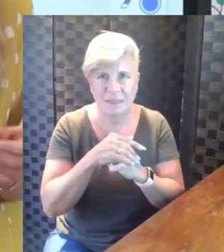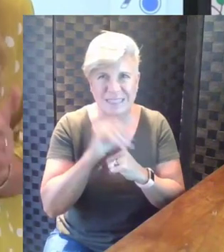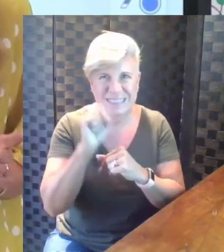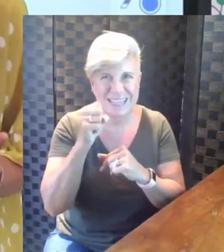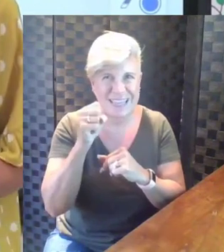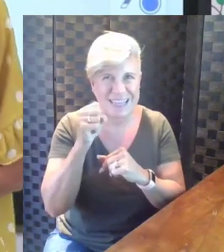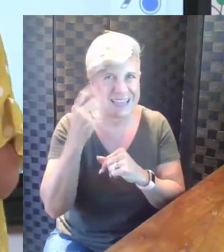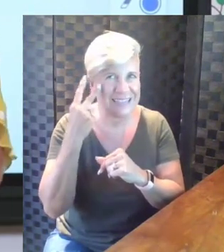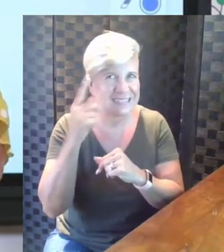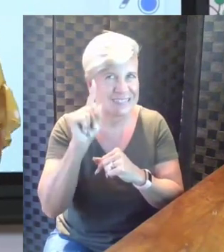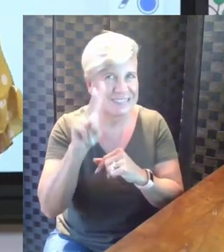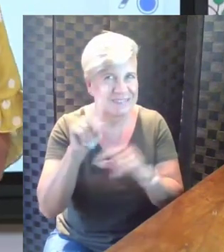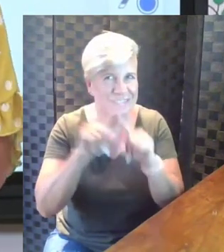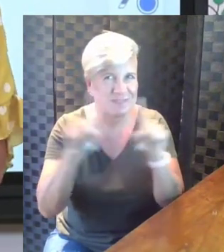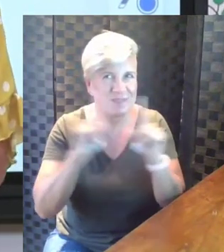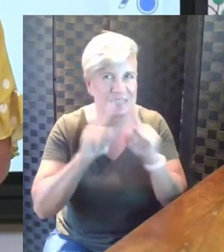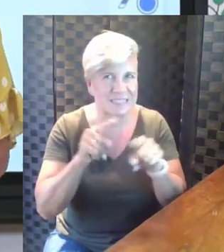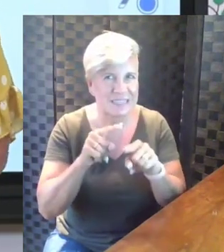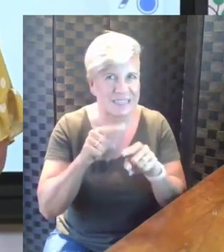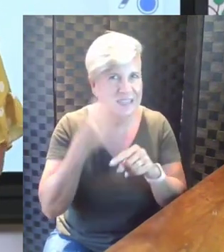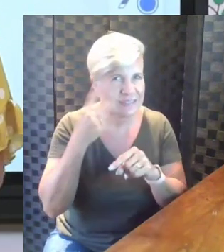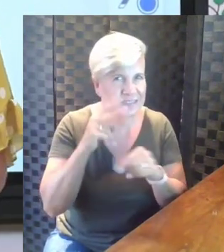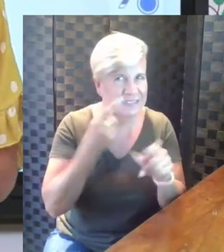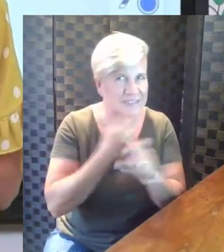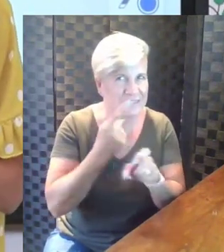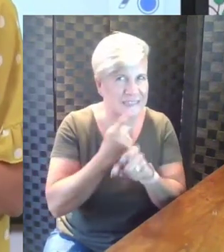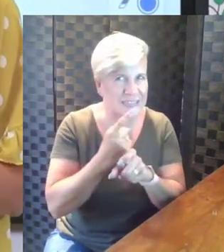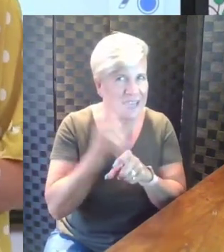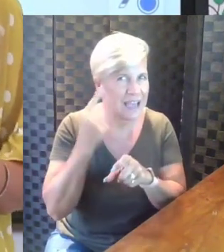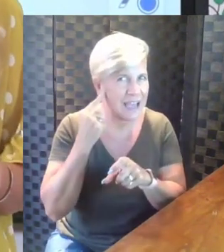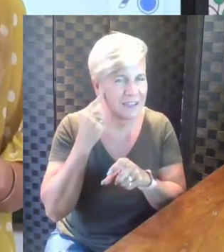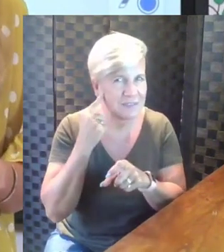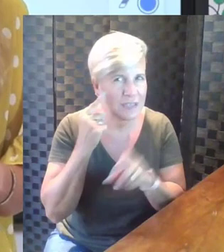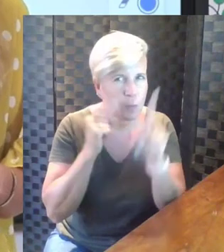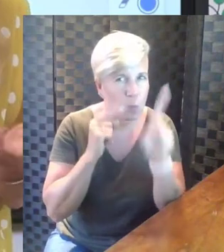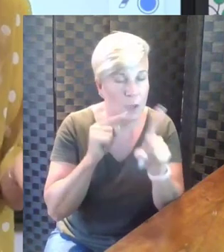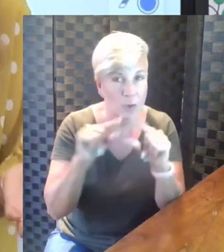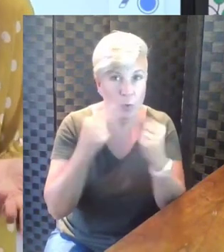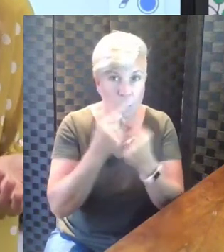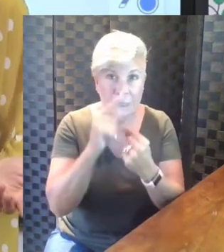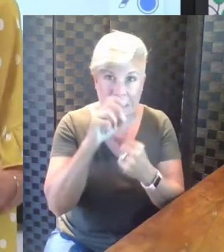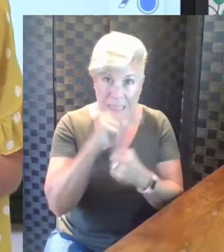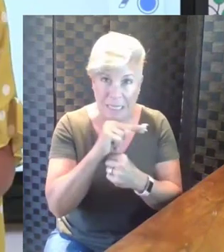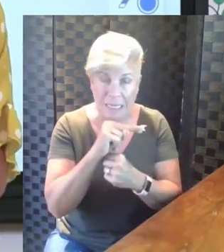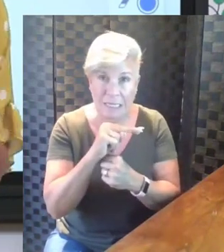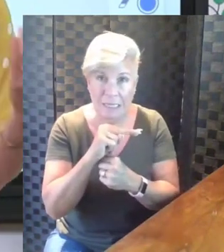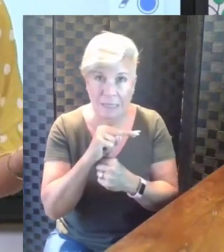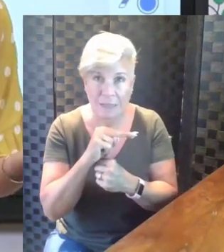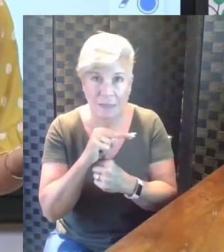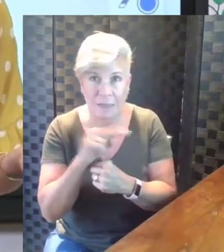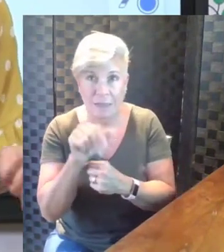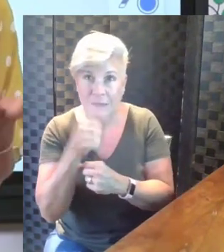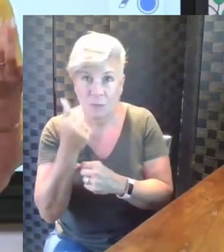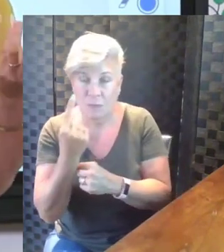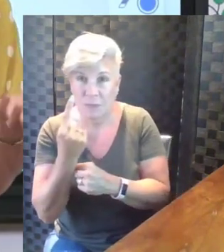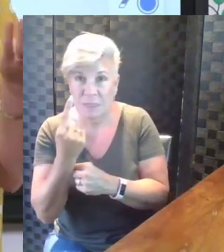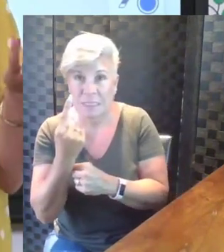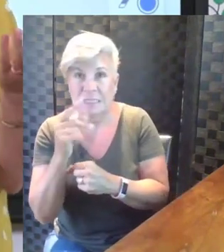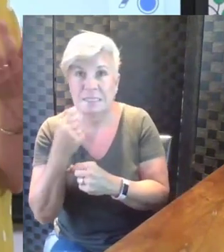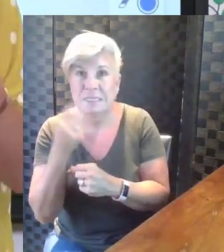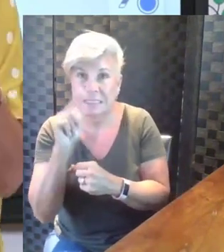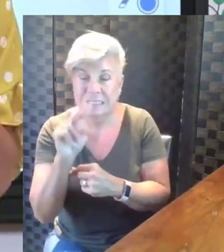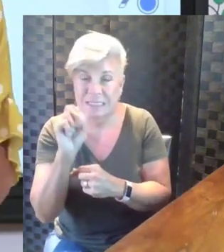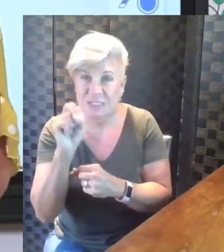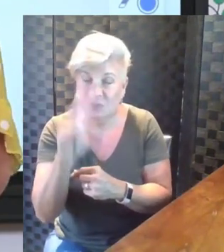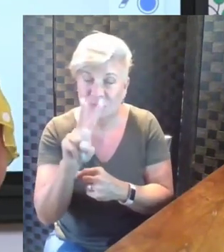Yeah, I heard 2 different answers, and you're right. The way it's set up is kind of tricky. I heard someone say 1, and you're right, and I heard someone say 2, and you're